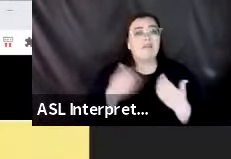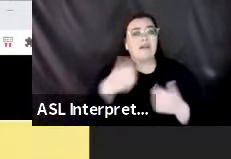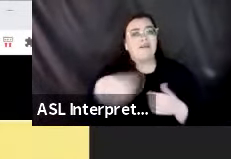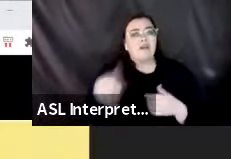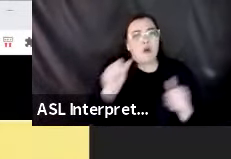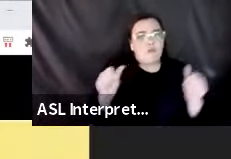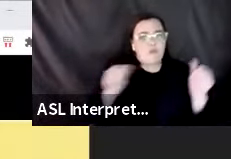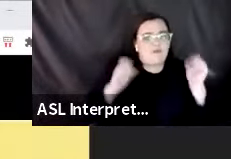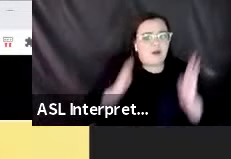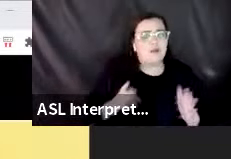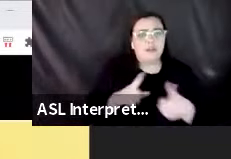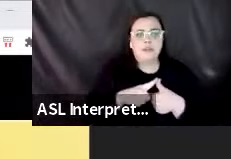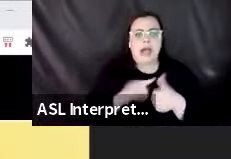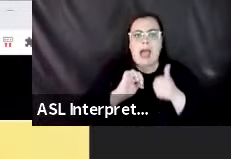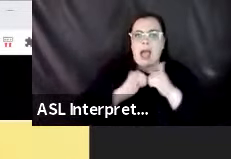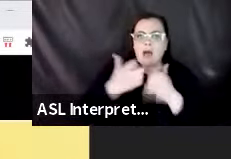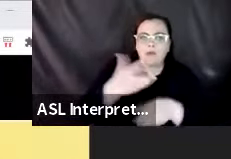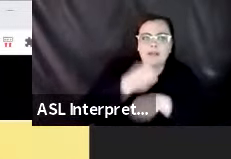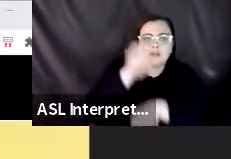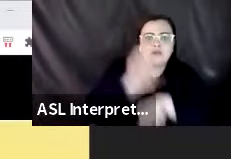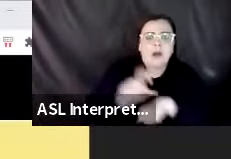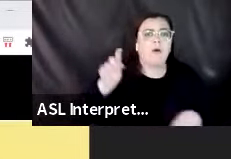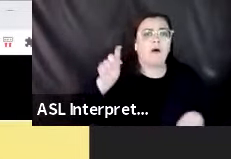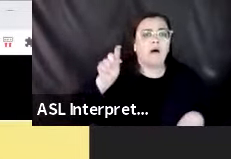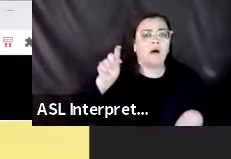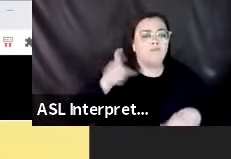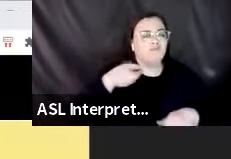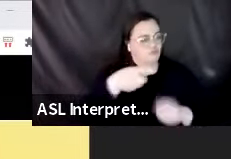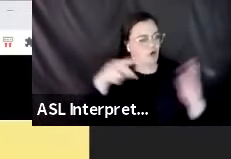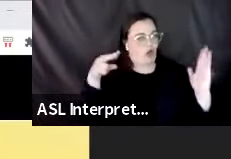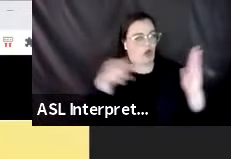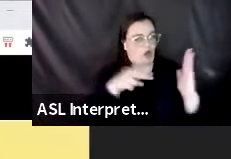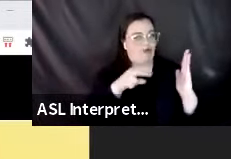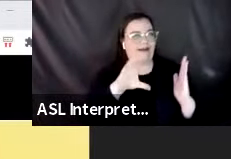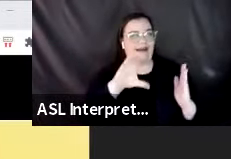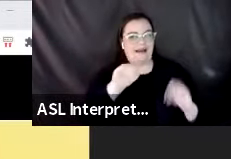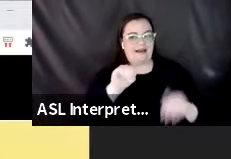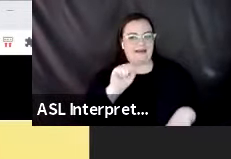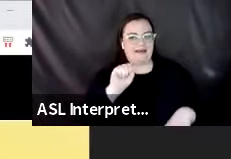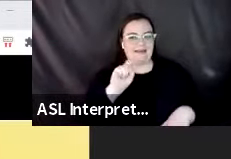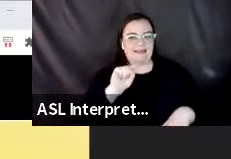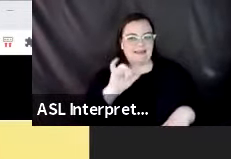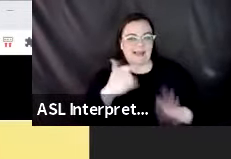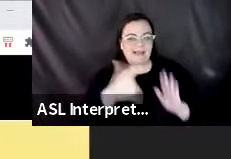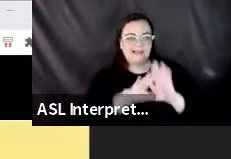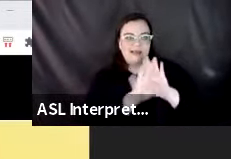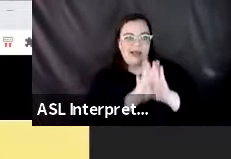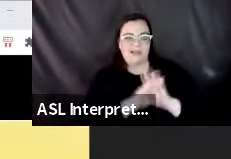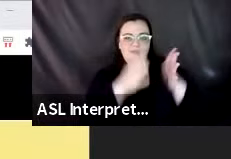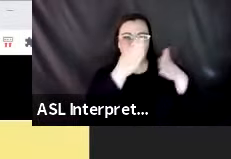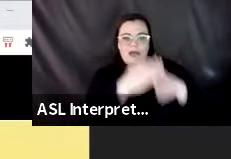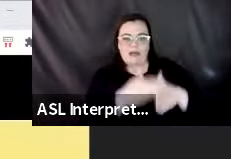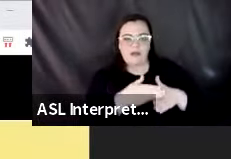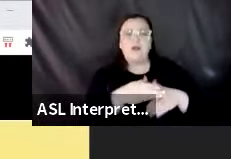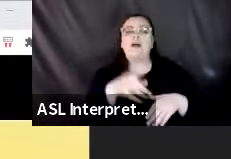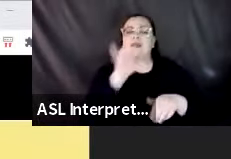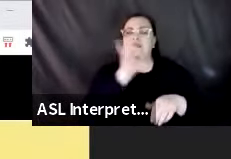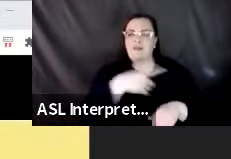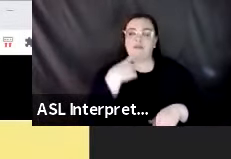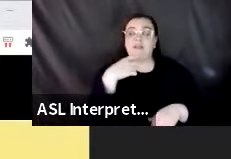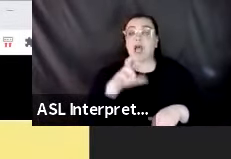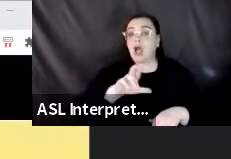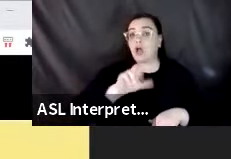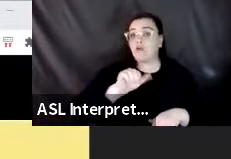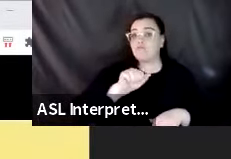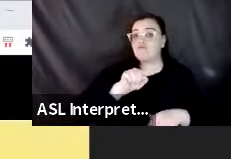job? Well, you'll start by looking at a casting breakdown. And on that breakdown, it should tell you the rate. It can say scale, but it